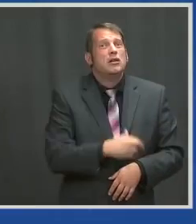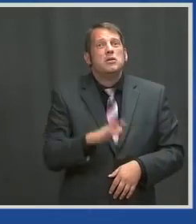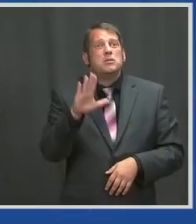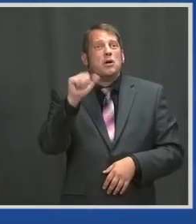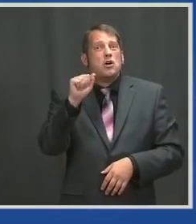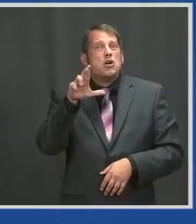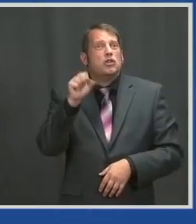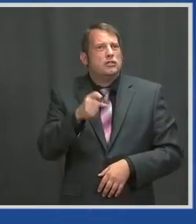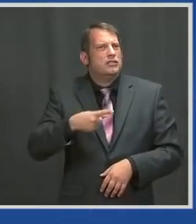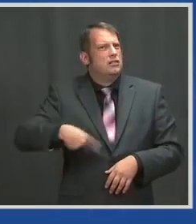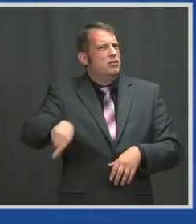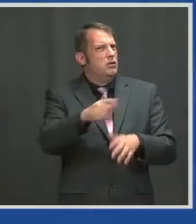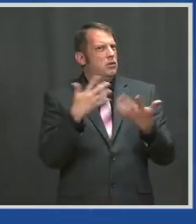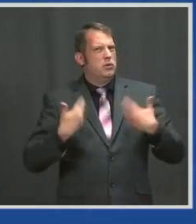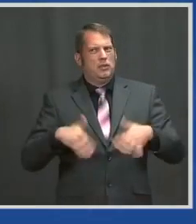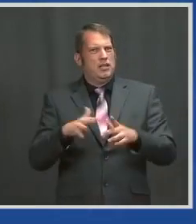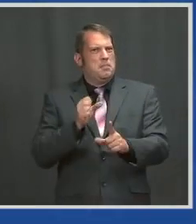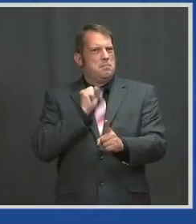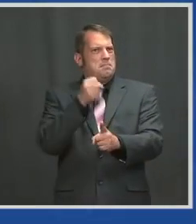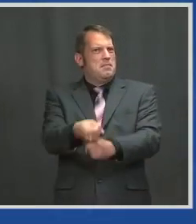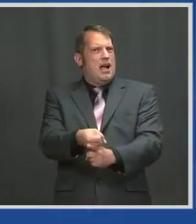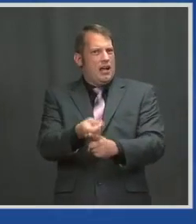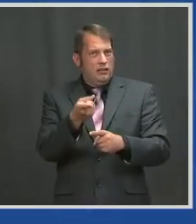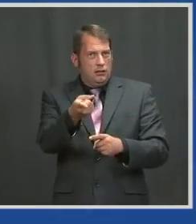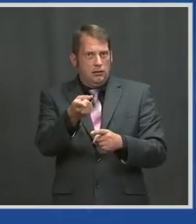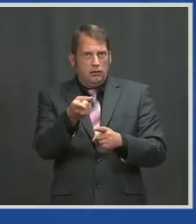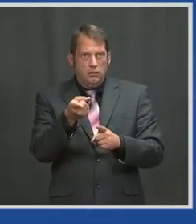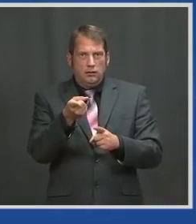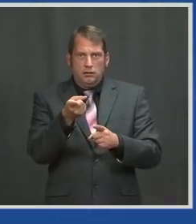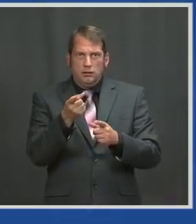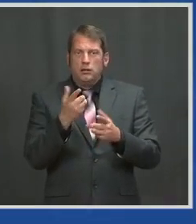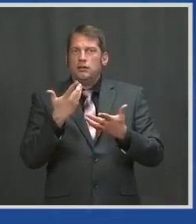in the entertainment and in those industries.